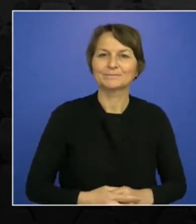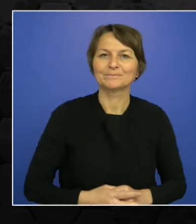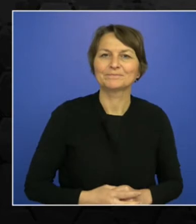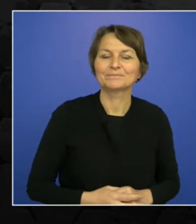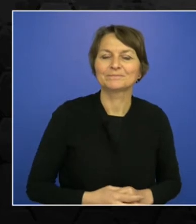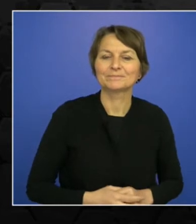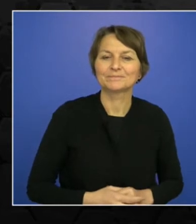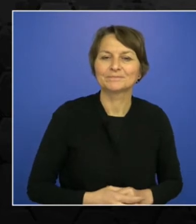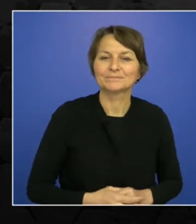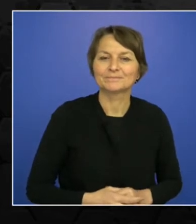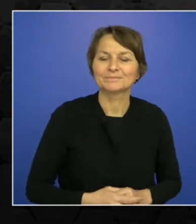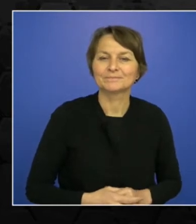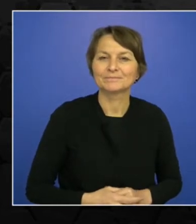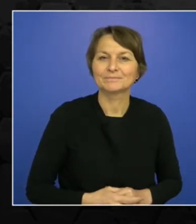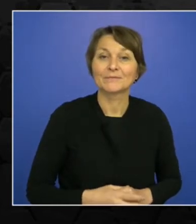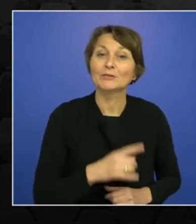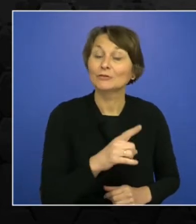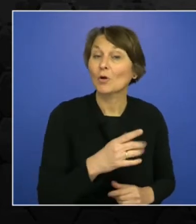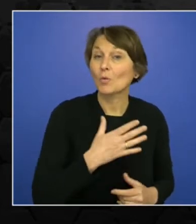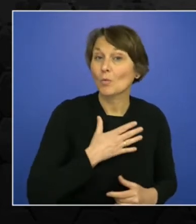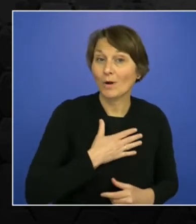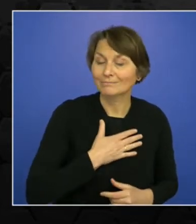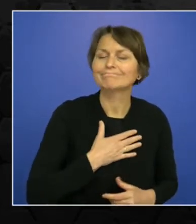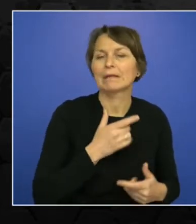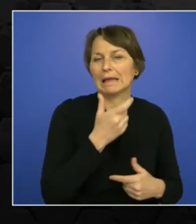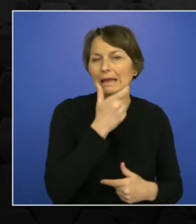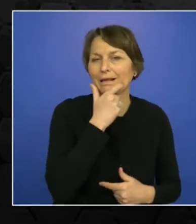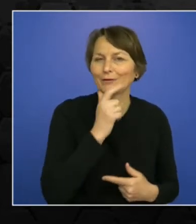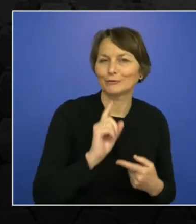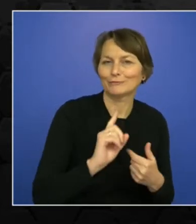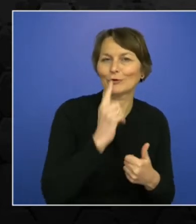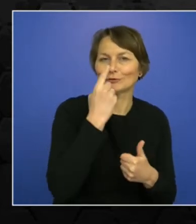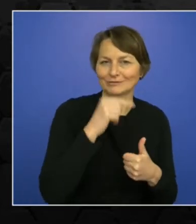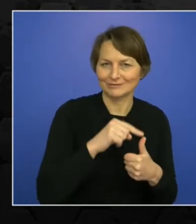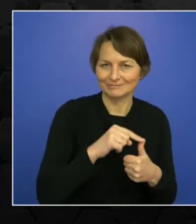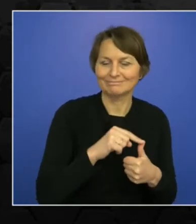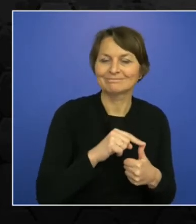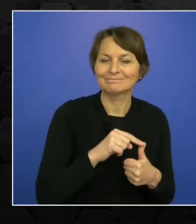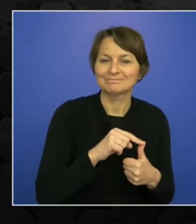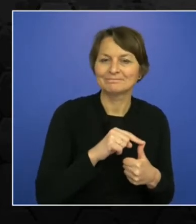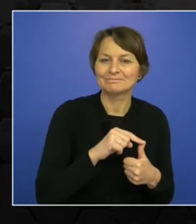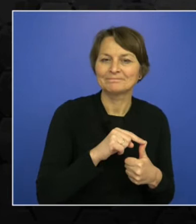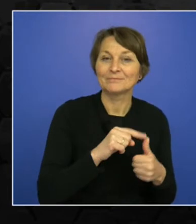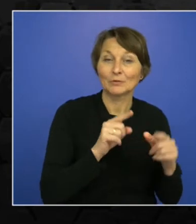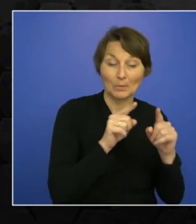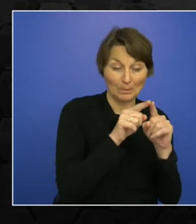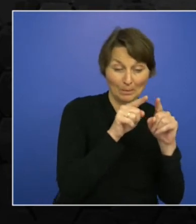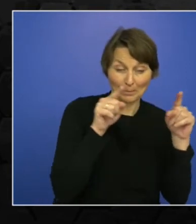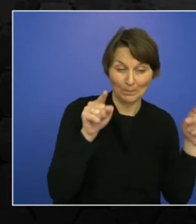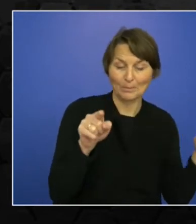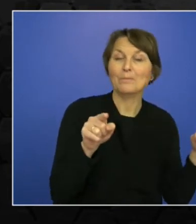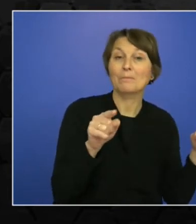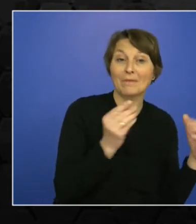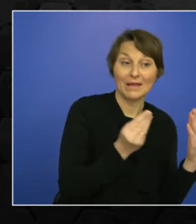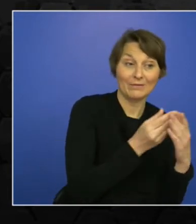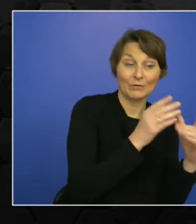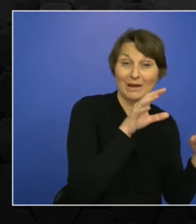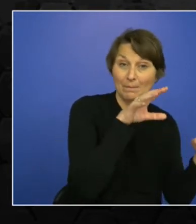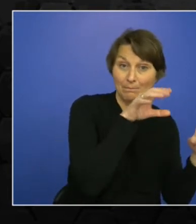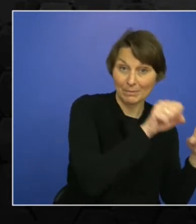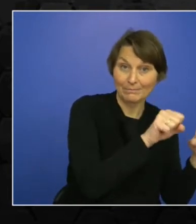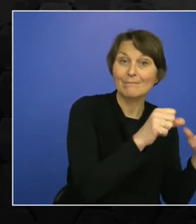we're gonna just use English. So it's gonna be English. So we just use the first line of that information, and then detected language, that